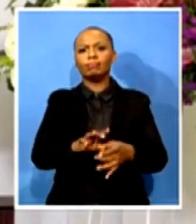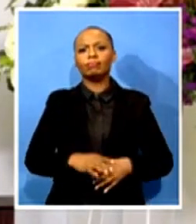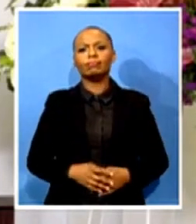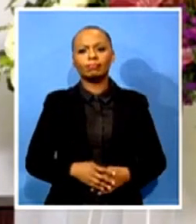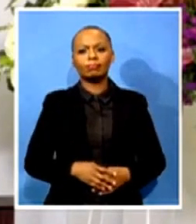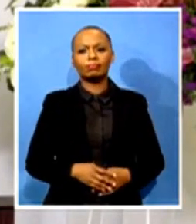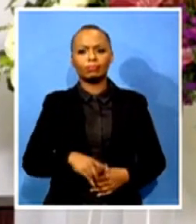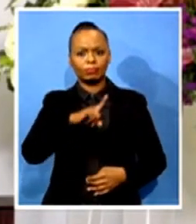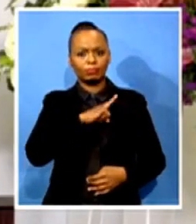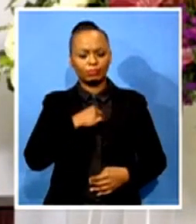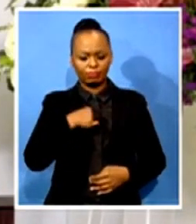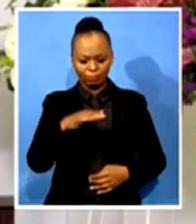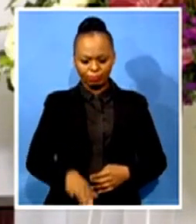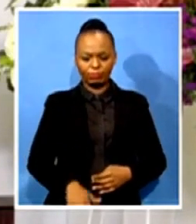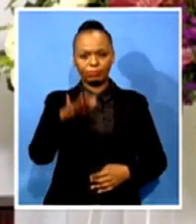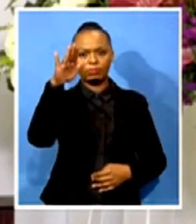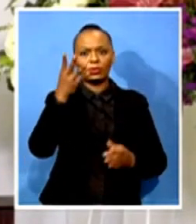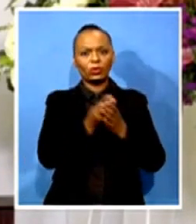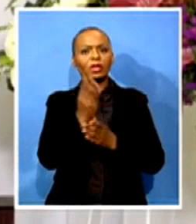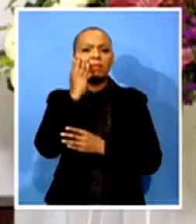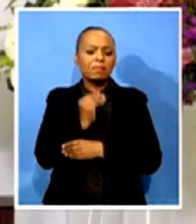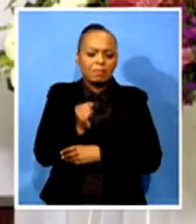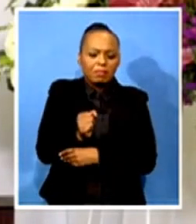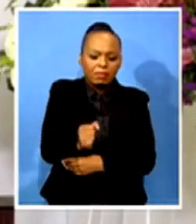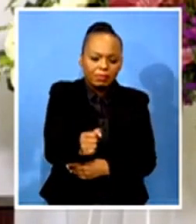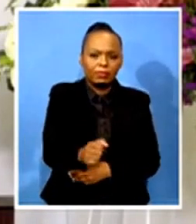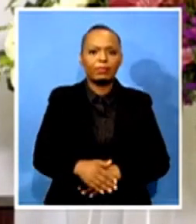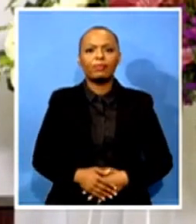nogogo, both my gogos, my maternal and my